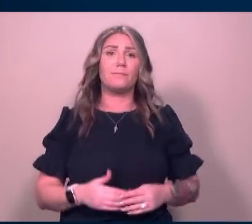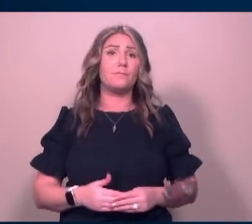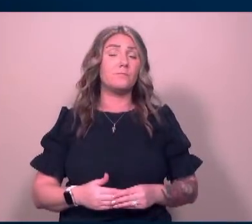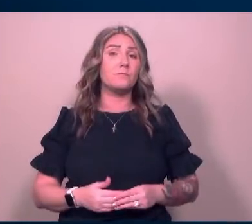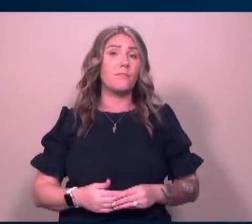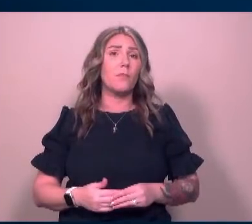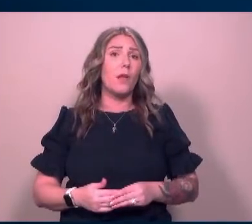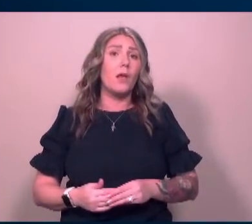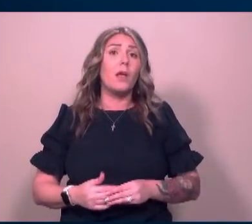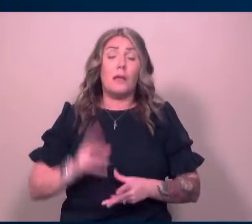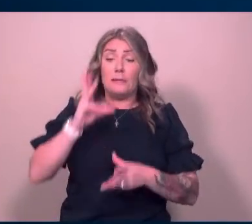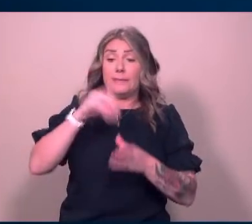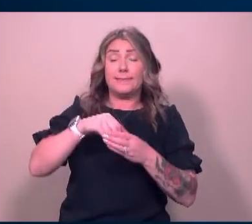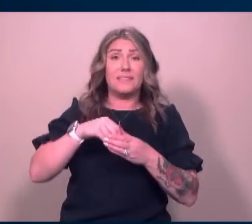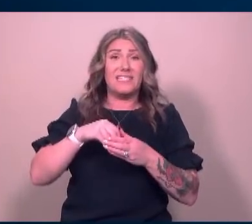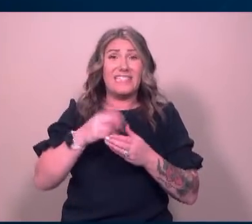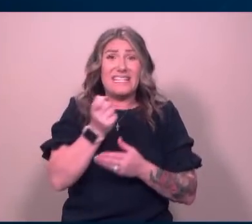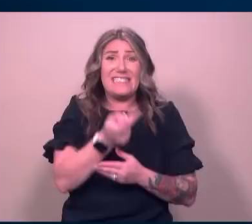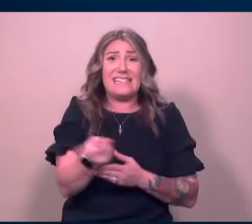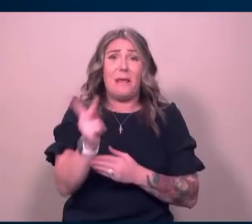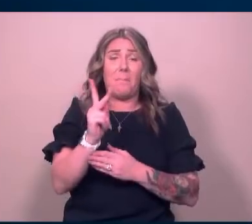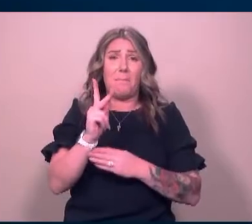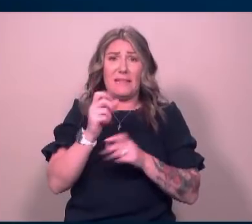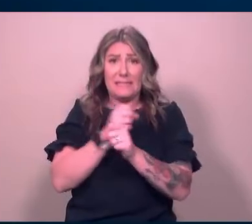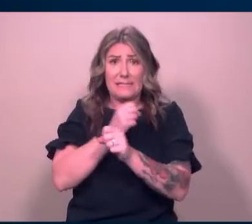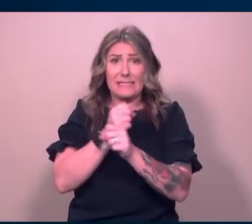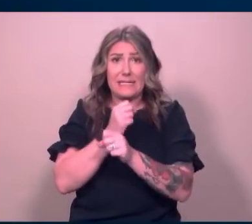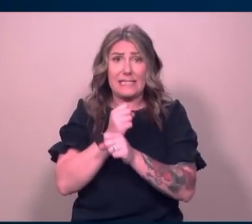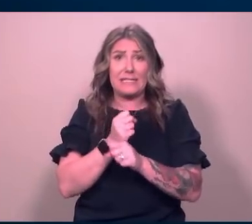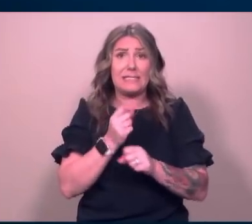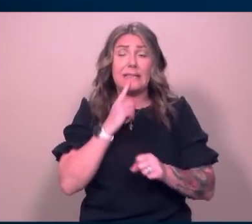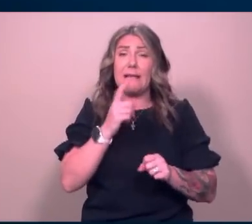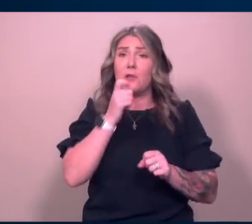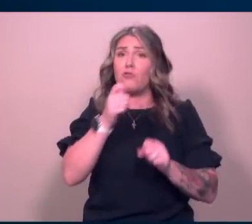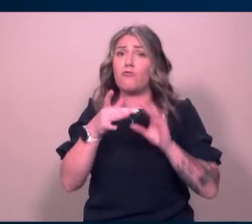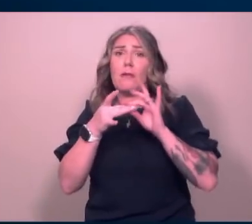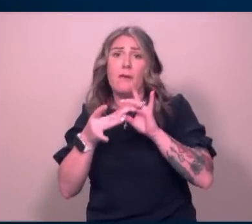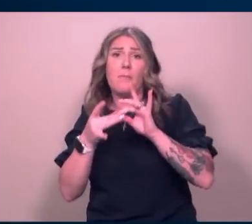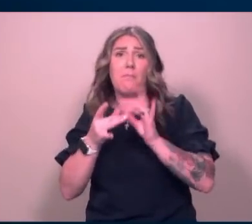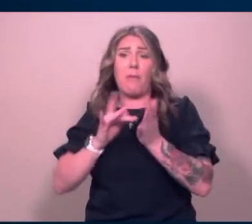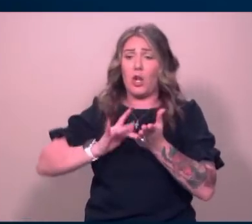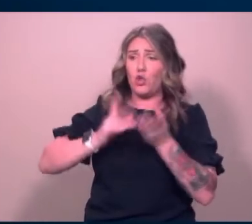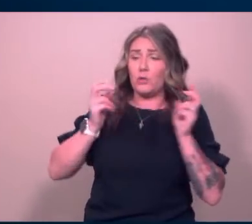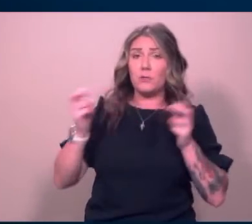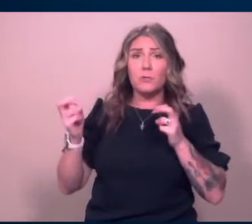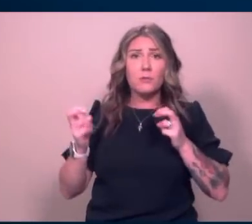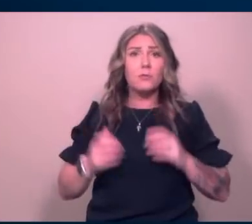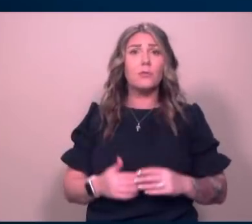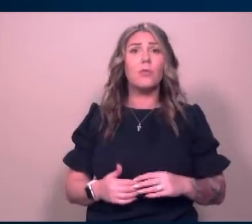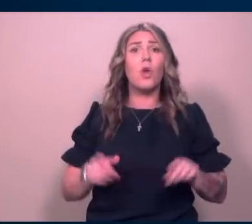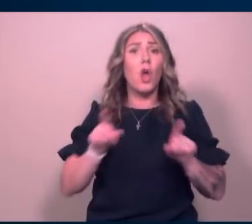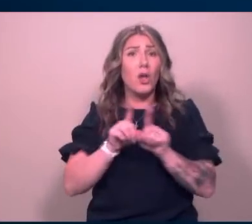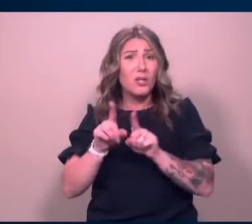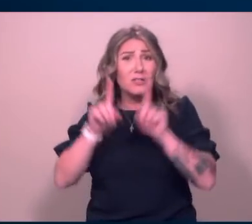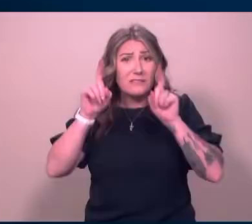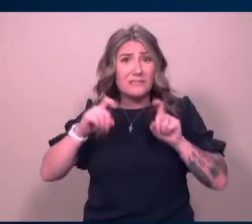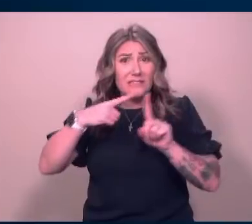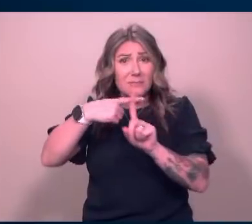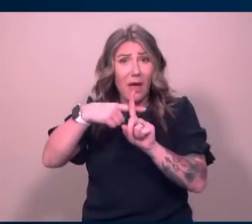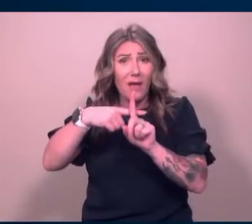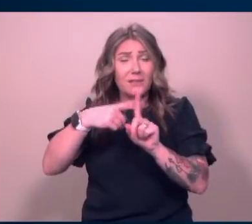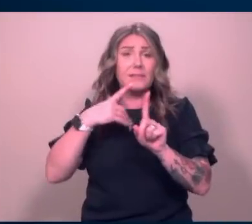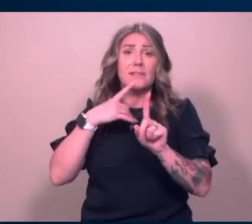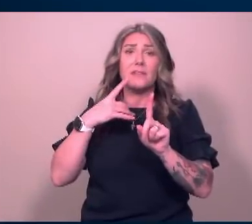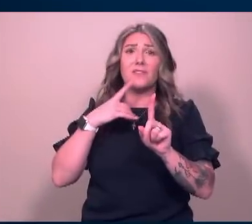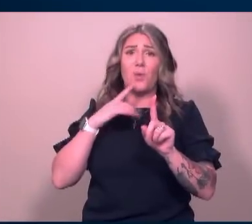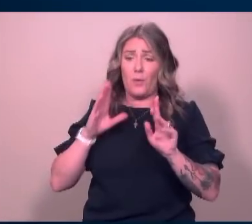included in those stats that some who were in the hospital for unrelated medical issues, they also tested positive. So I was wondering if